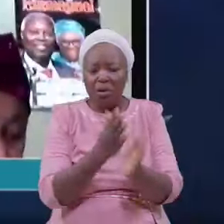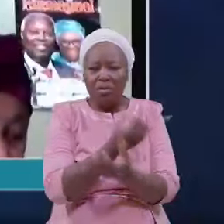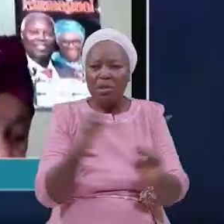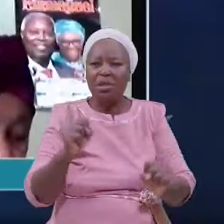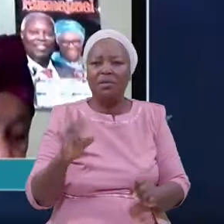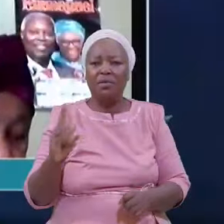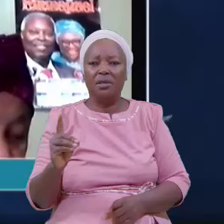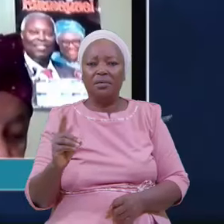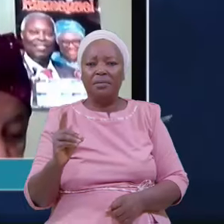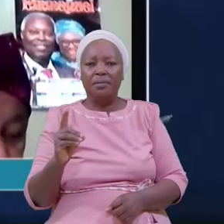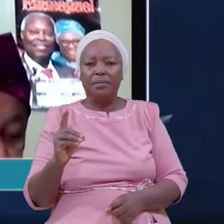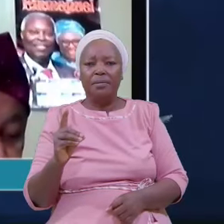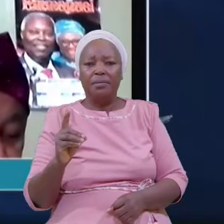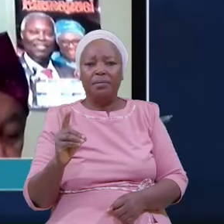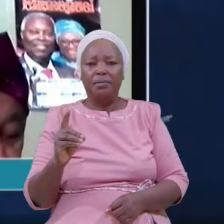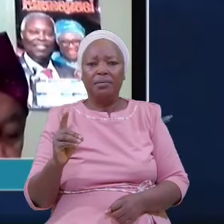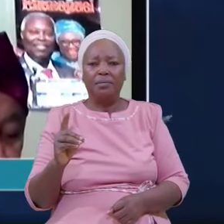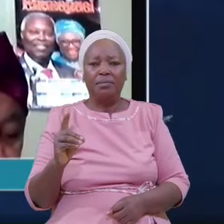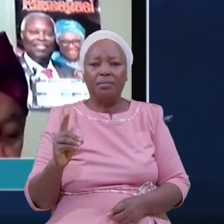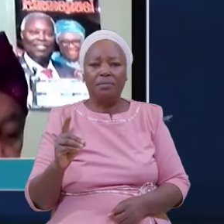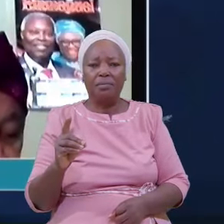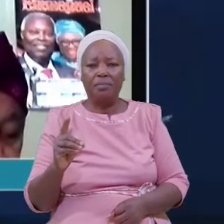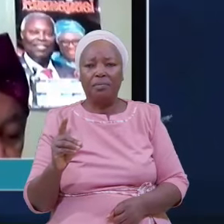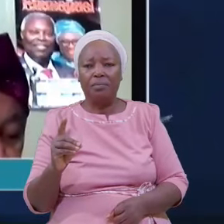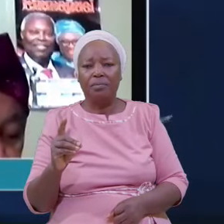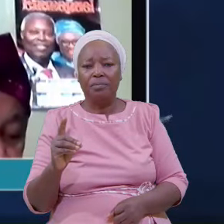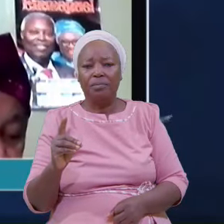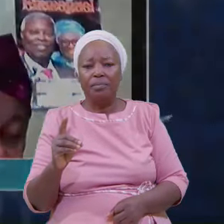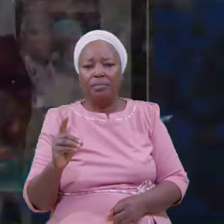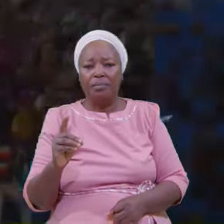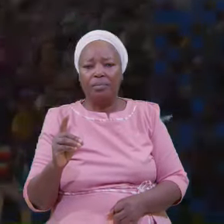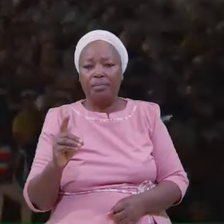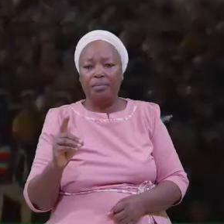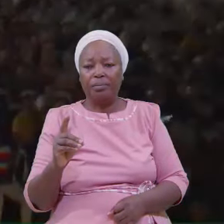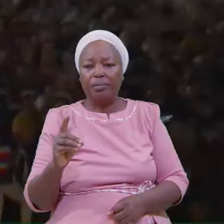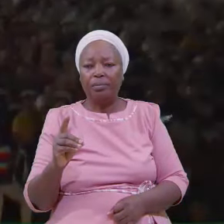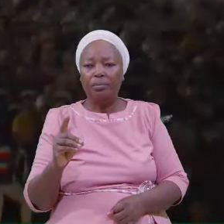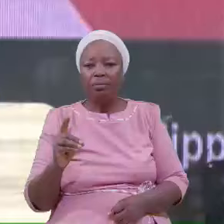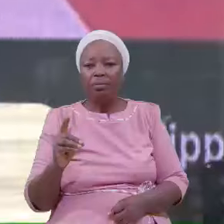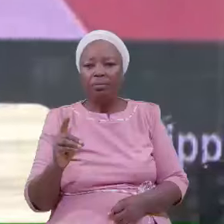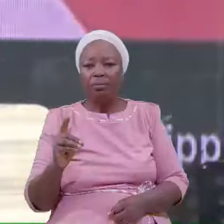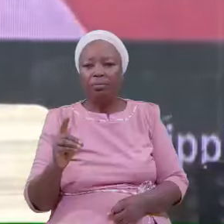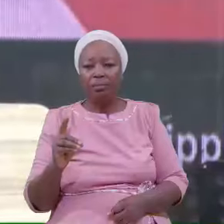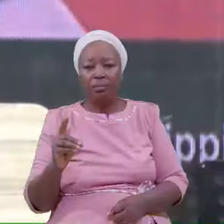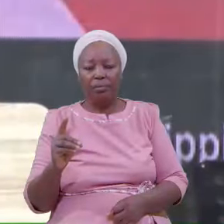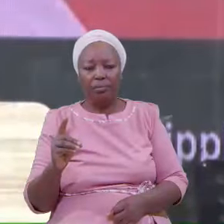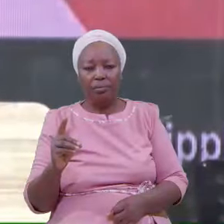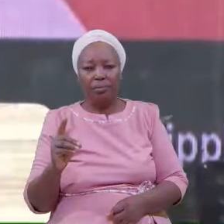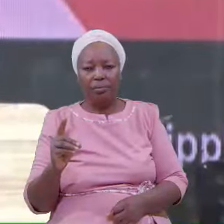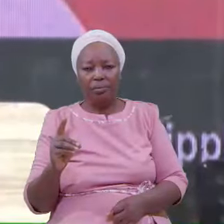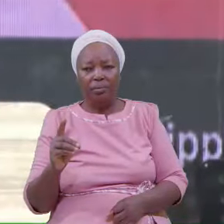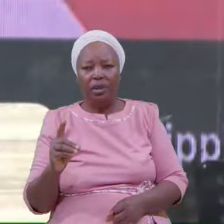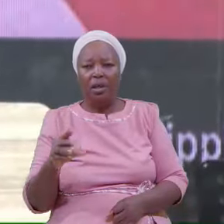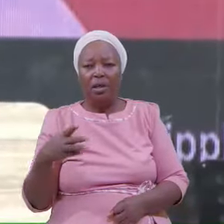kinakailangan ang pumunta dito at pumunta doon at gawin ang puntahan ng mga bagay para ako'y maligtas sa atin. Gentiles'